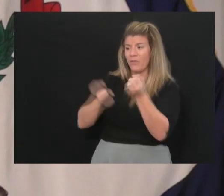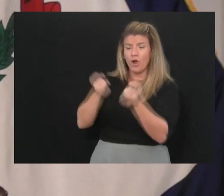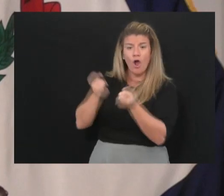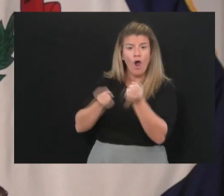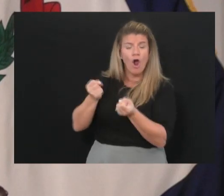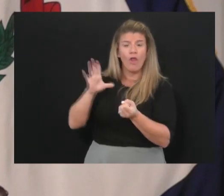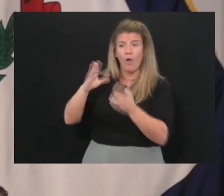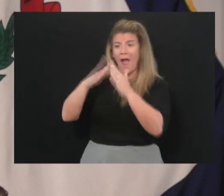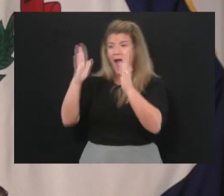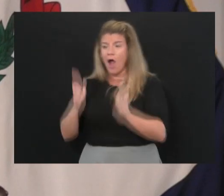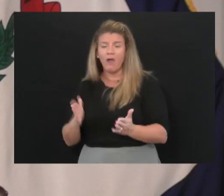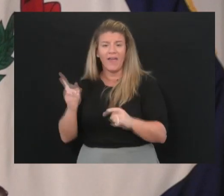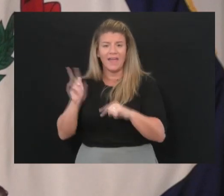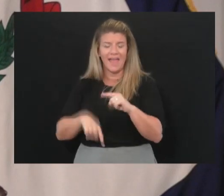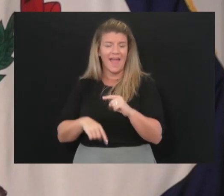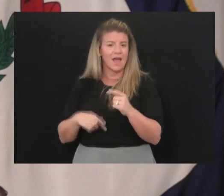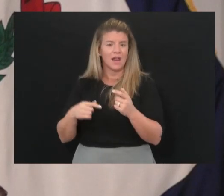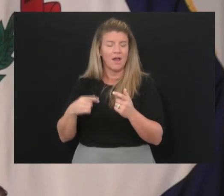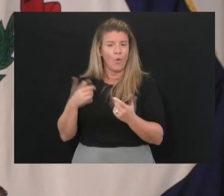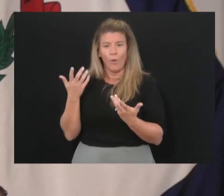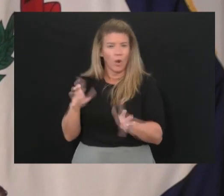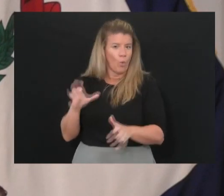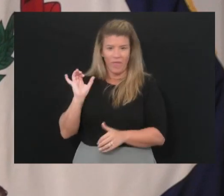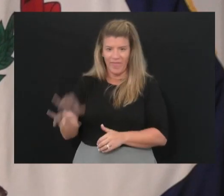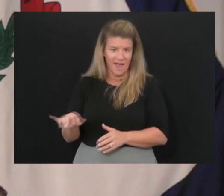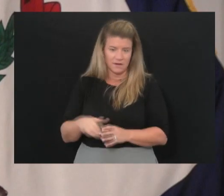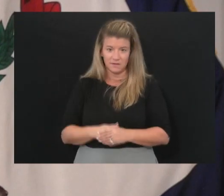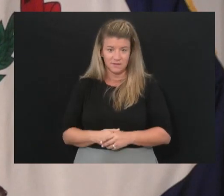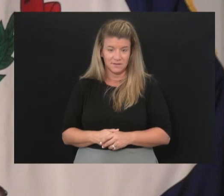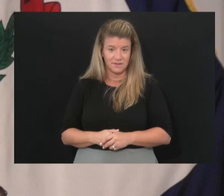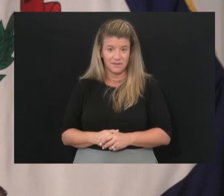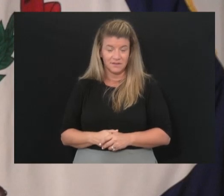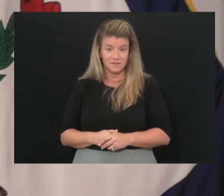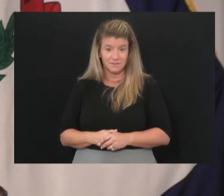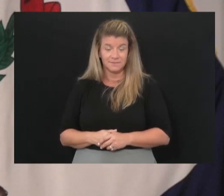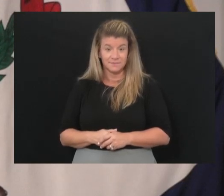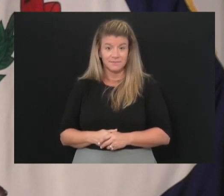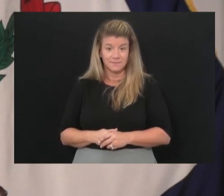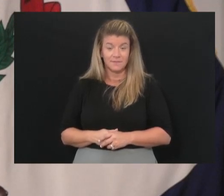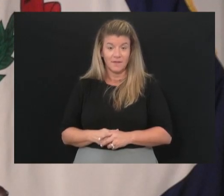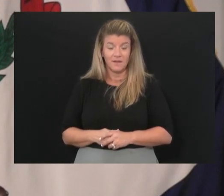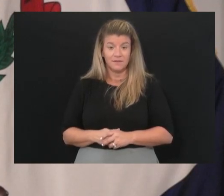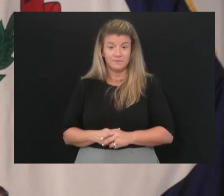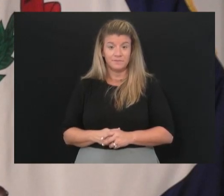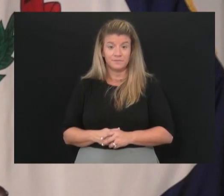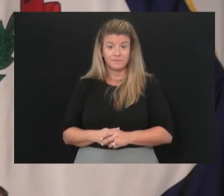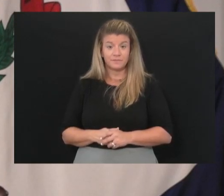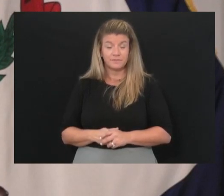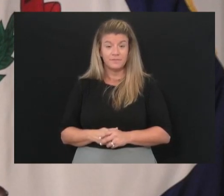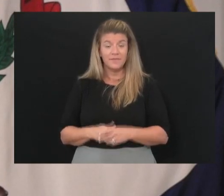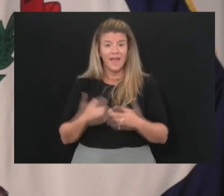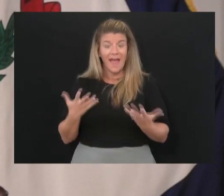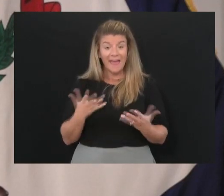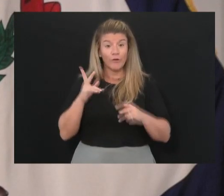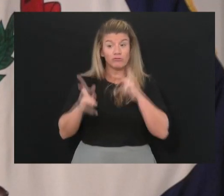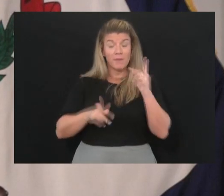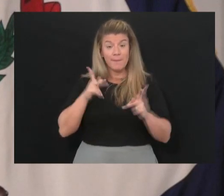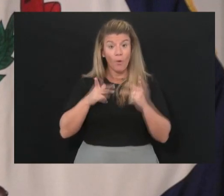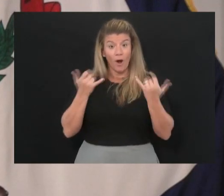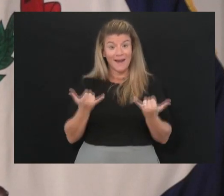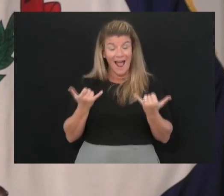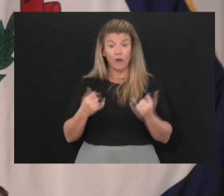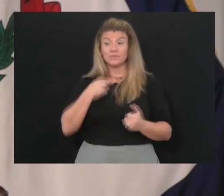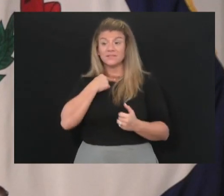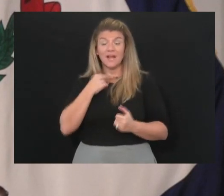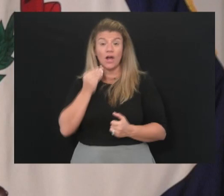to do? And they're there because of a mandated shutdown level that has